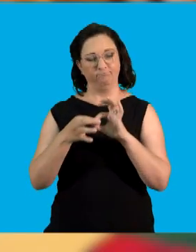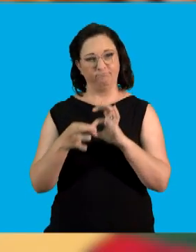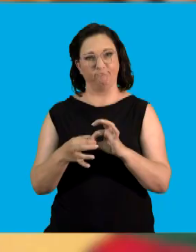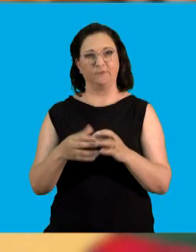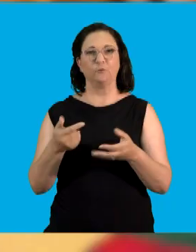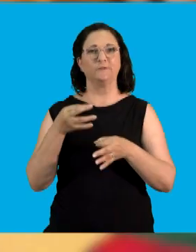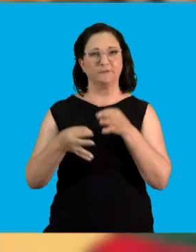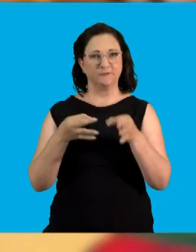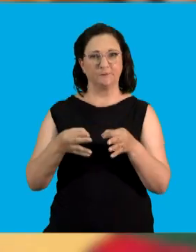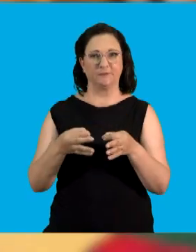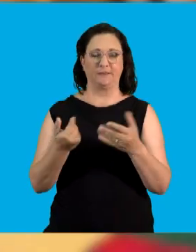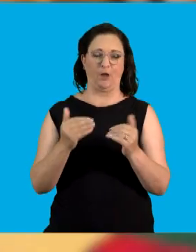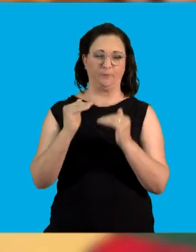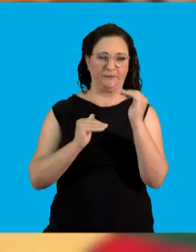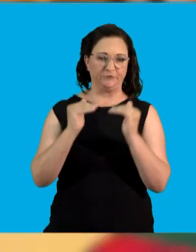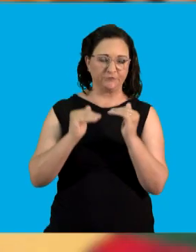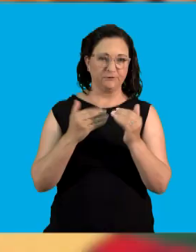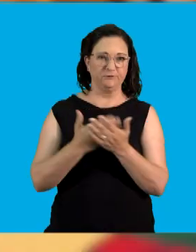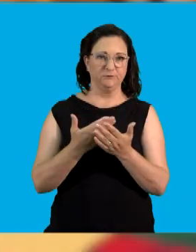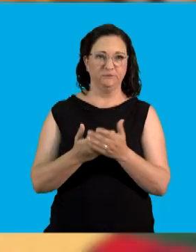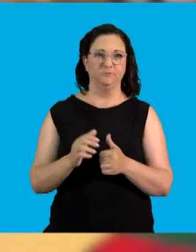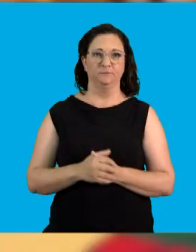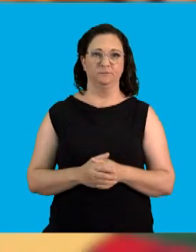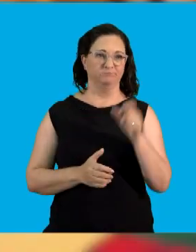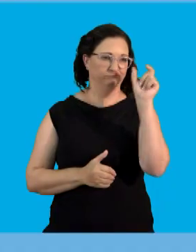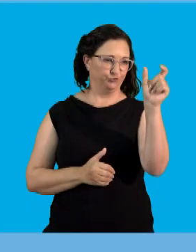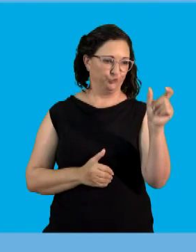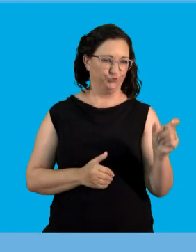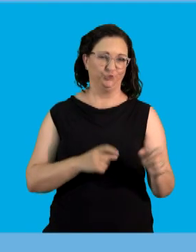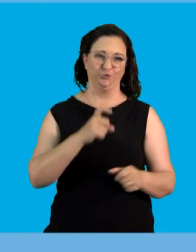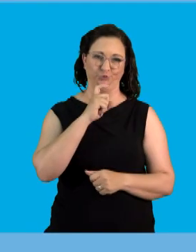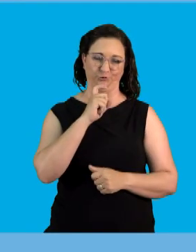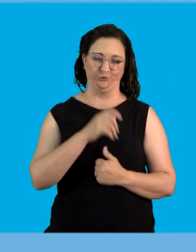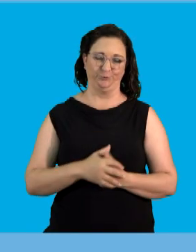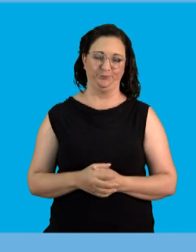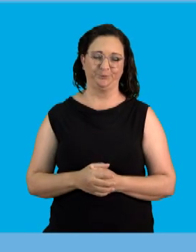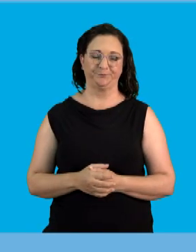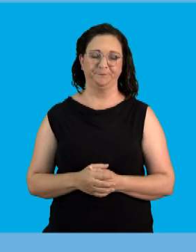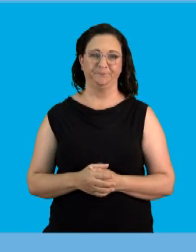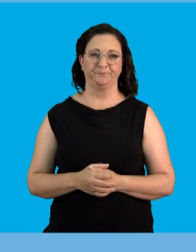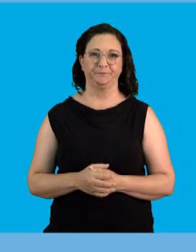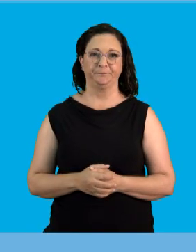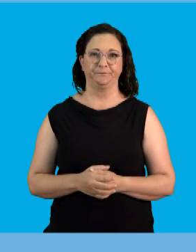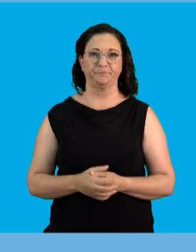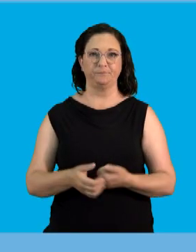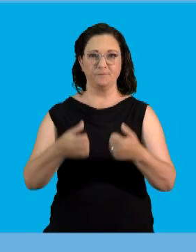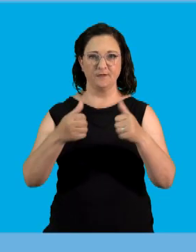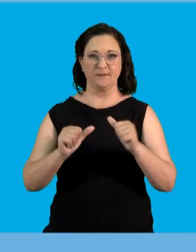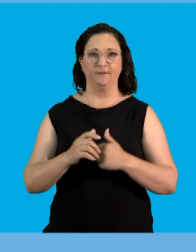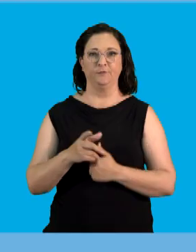matter, and even also how to even measure the pressure. We use such words. And